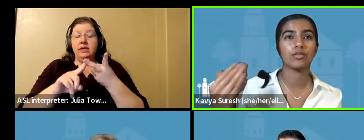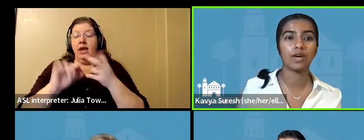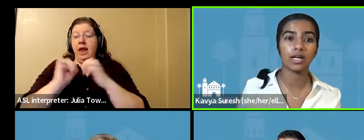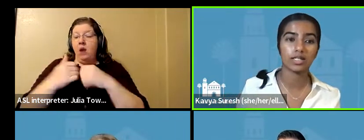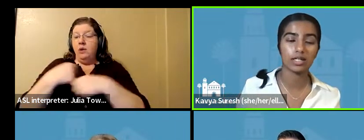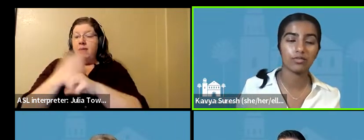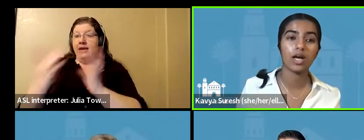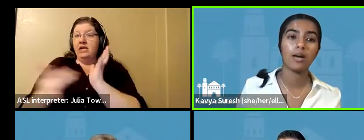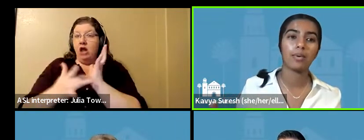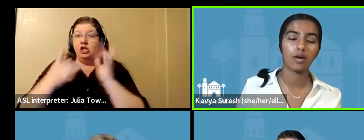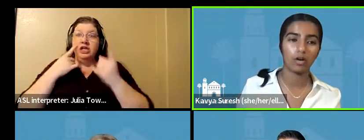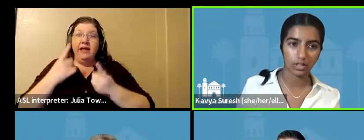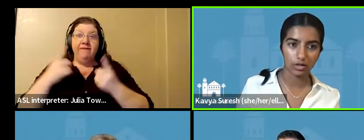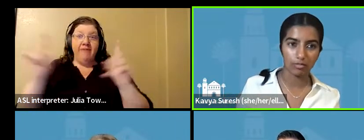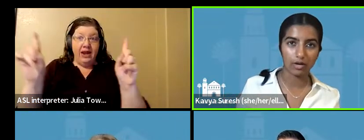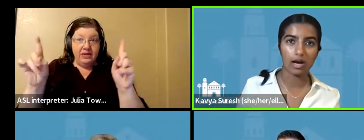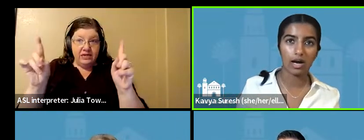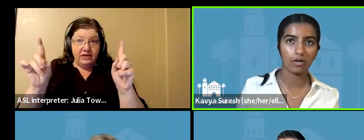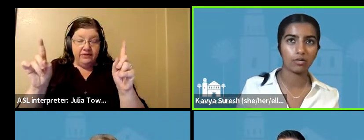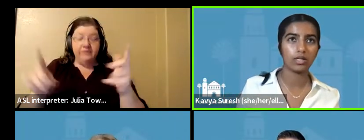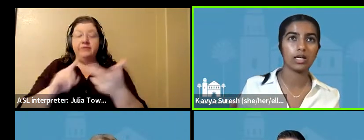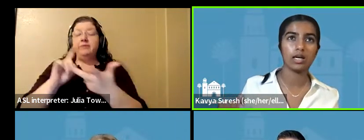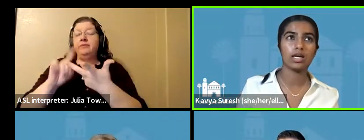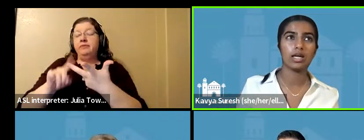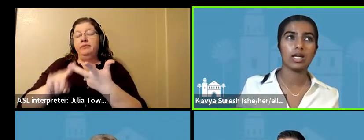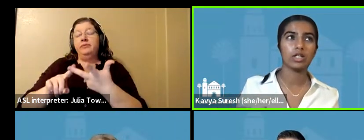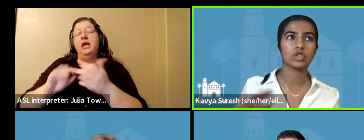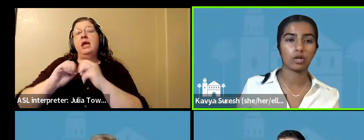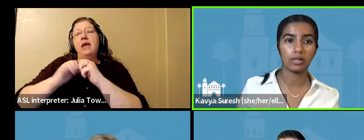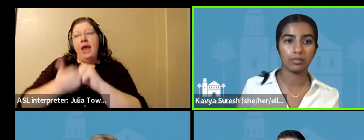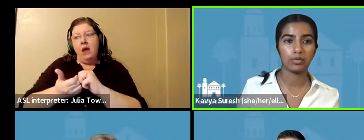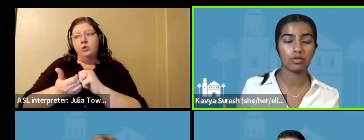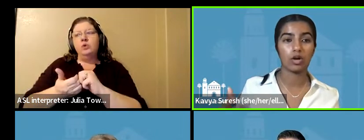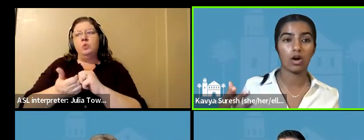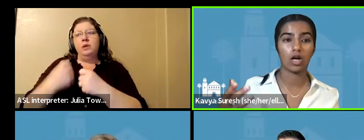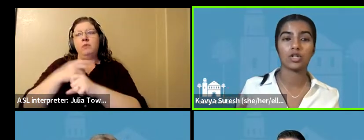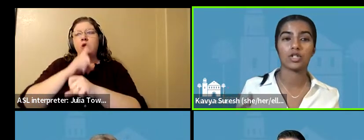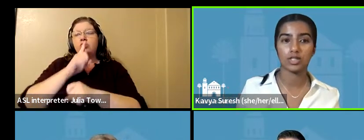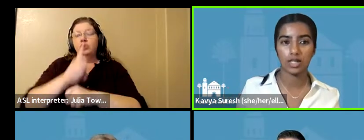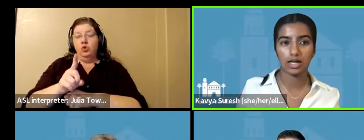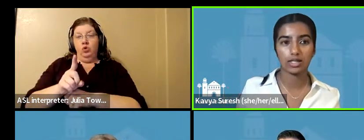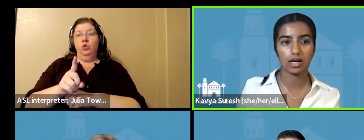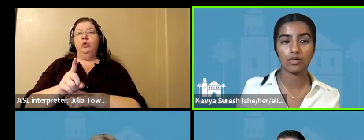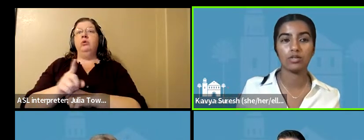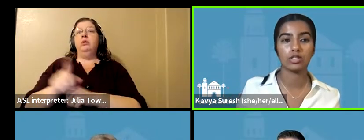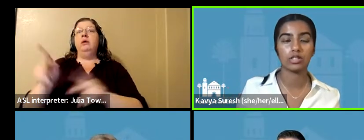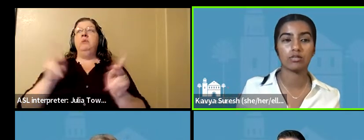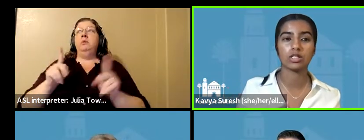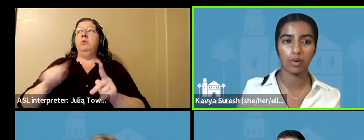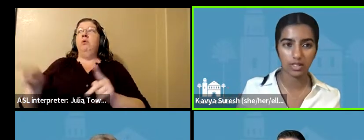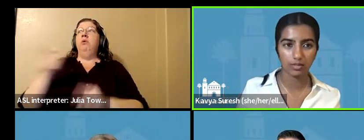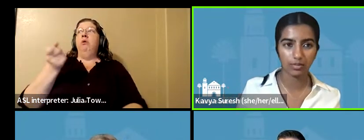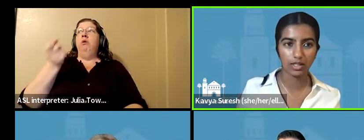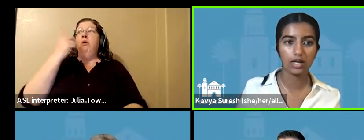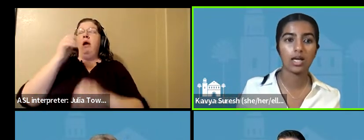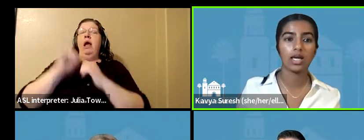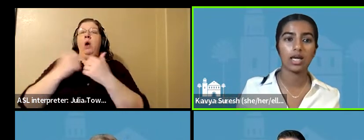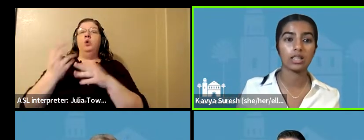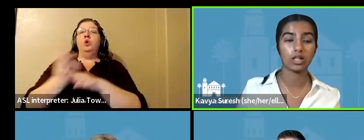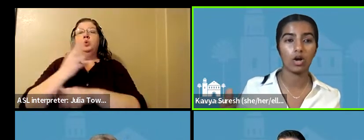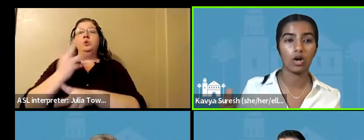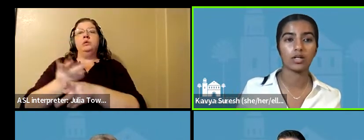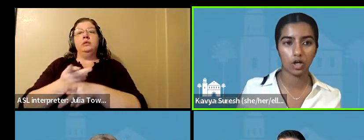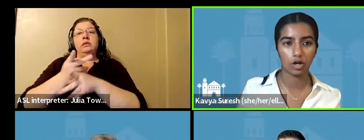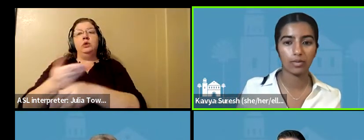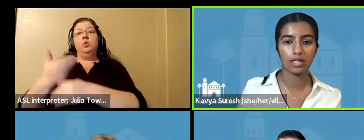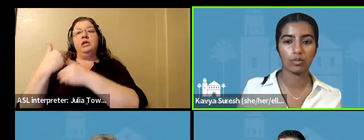technology effective, but also about how do we ensure people understand how to use it responsibly in